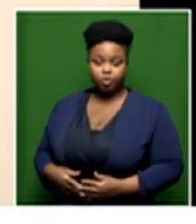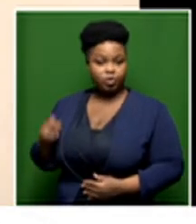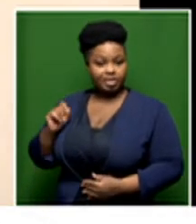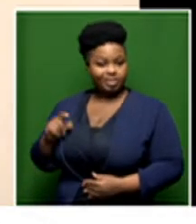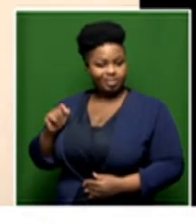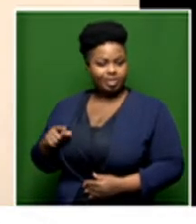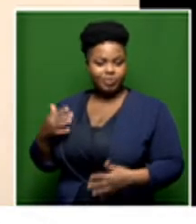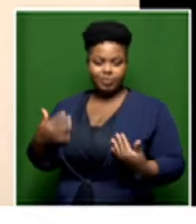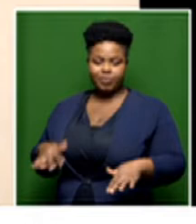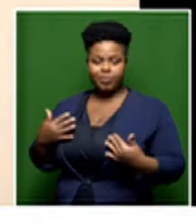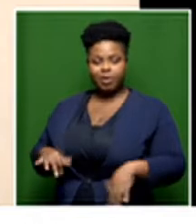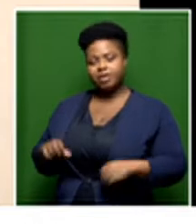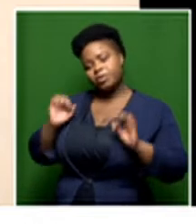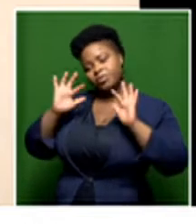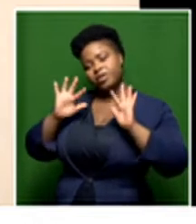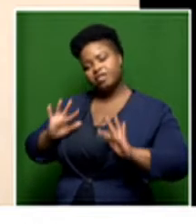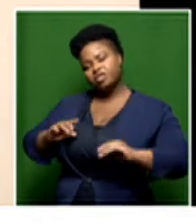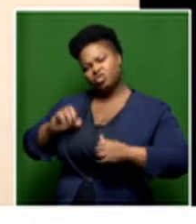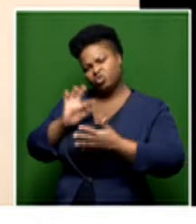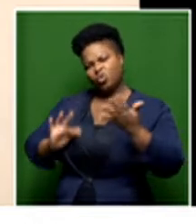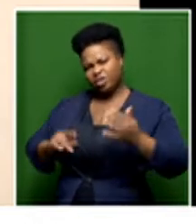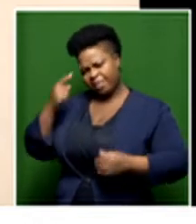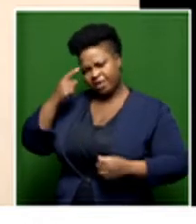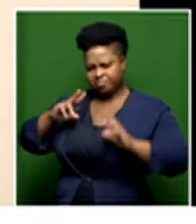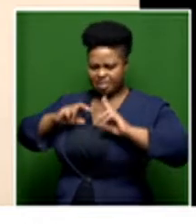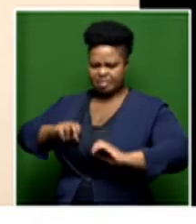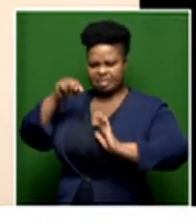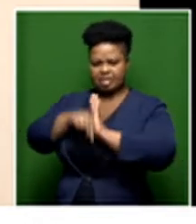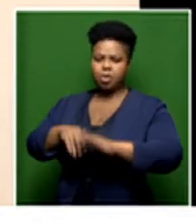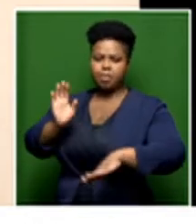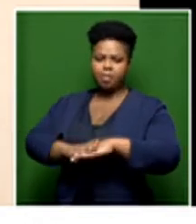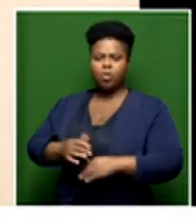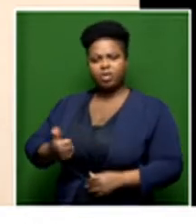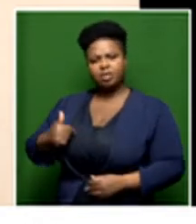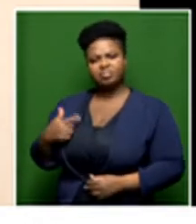an extraordinary story that has to be researched even further than what I